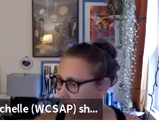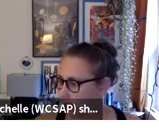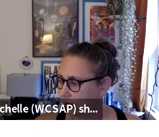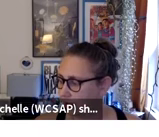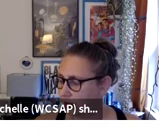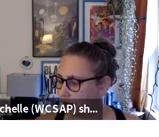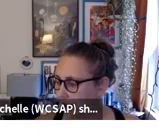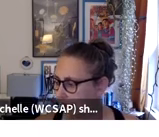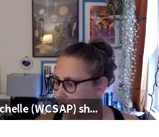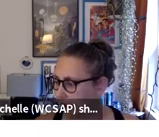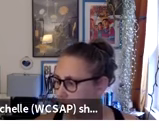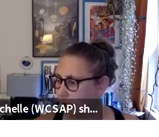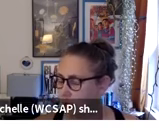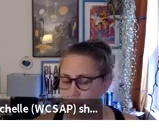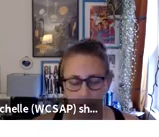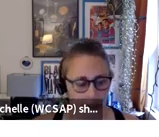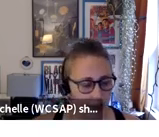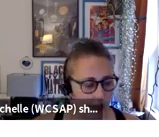I did have a survivor who